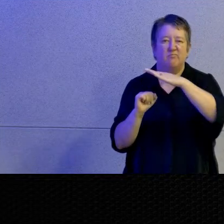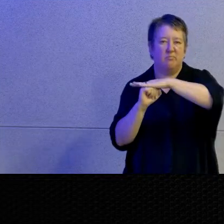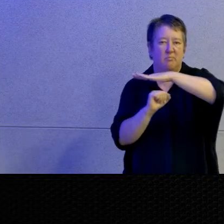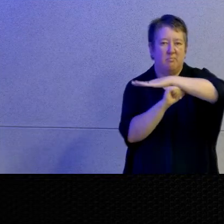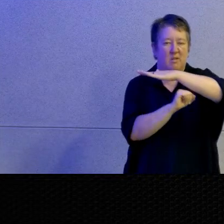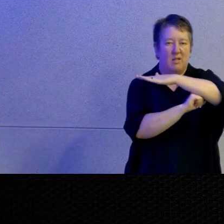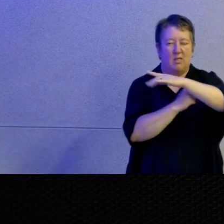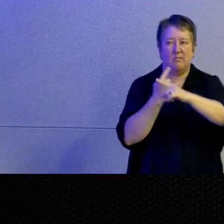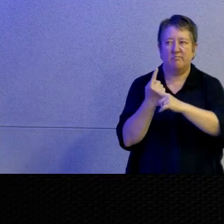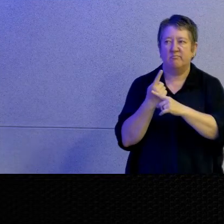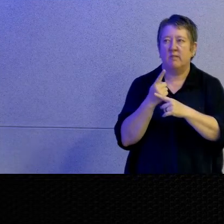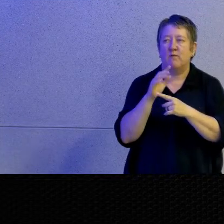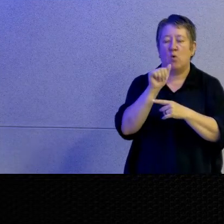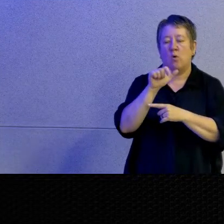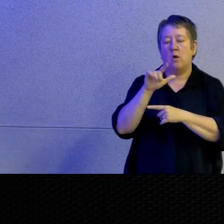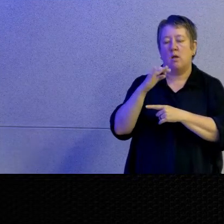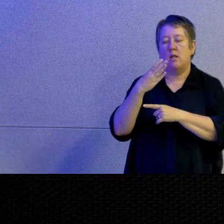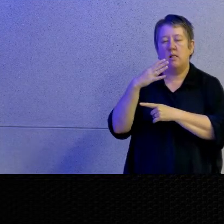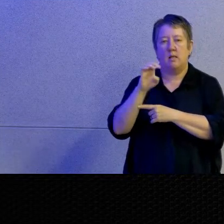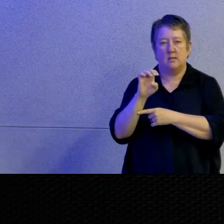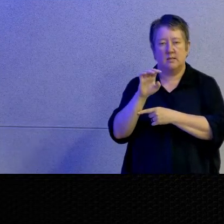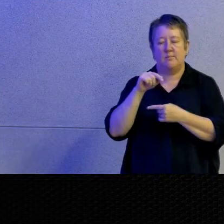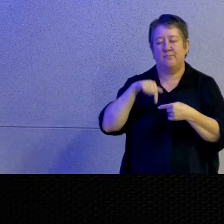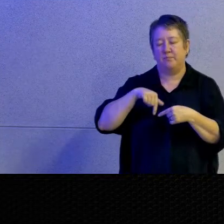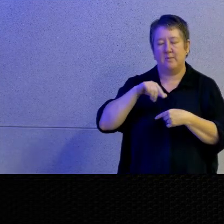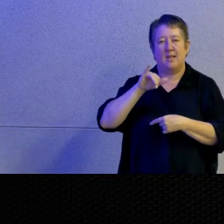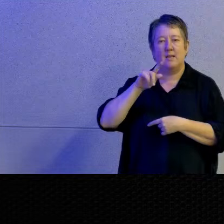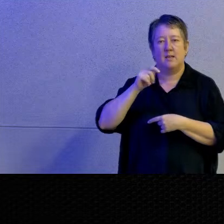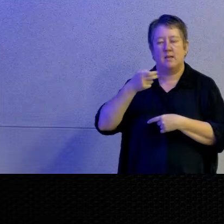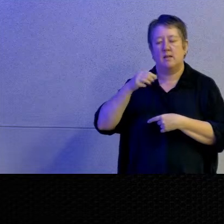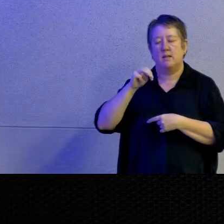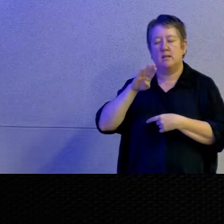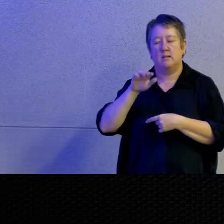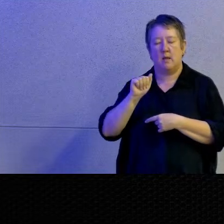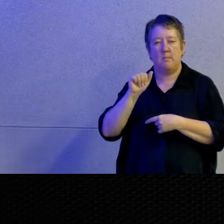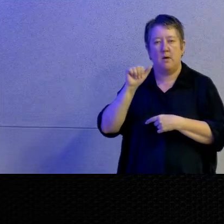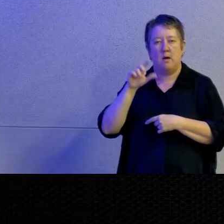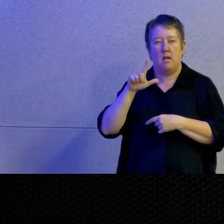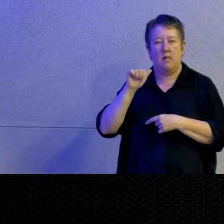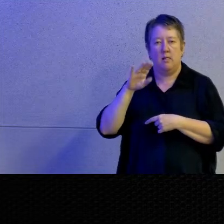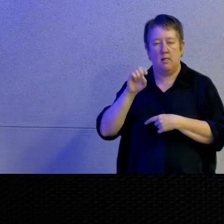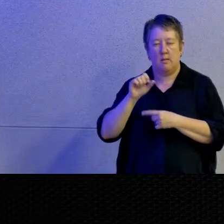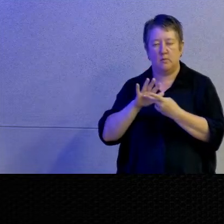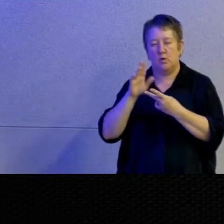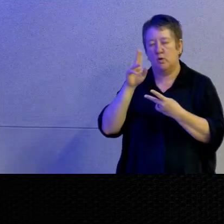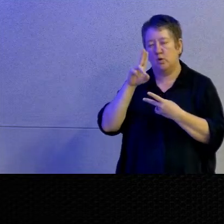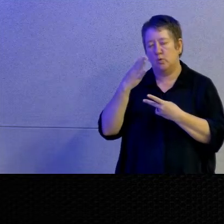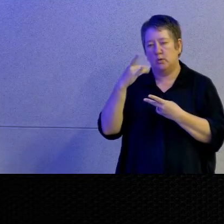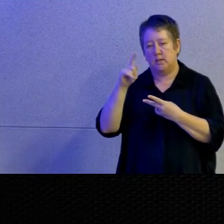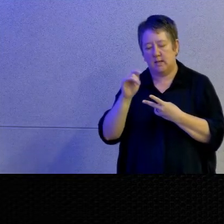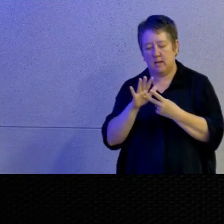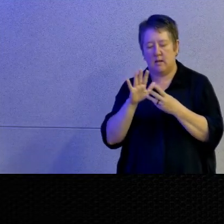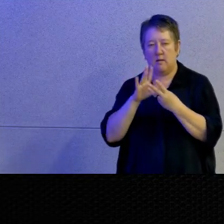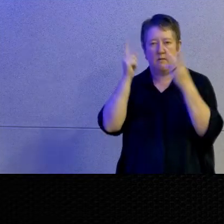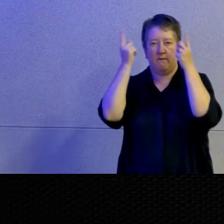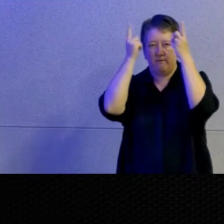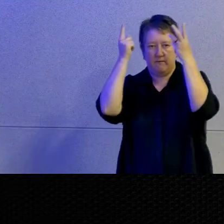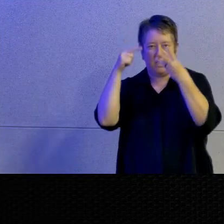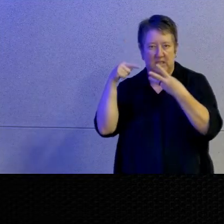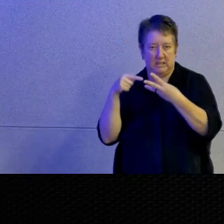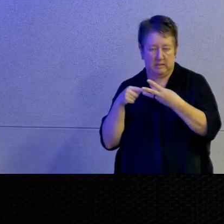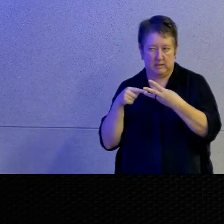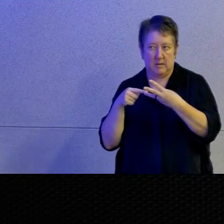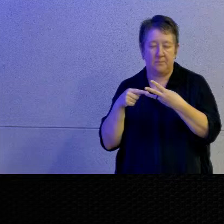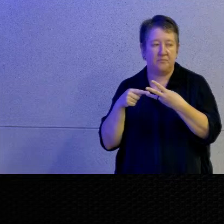this case, for ALICE, we do have Itemba Labs, we've got University of Cape Town, and we have got VETS. And